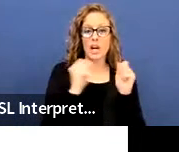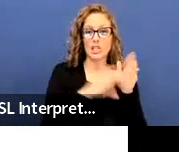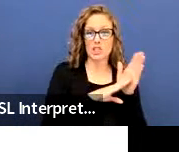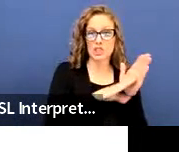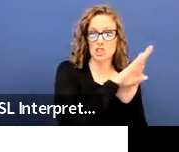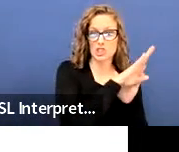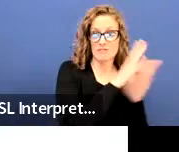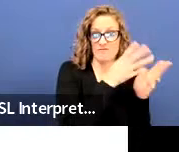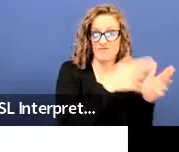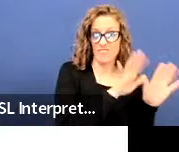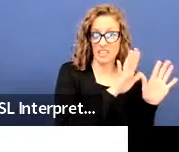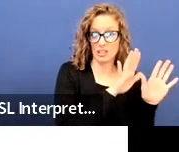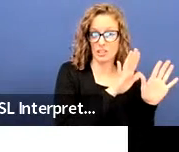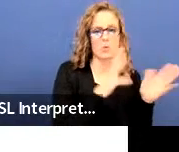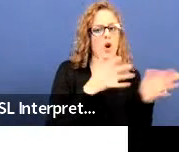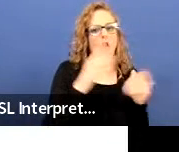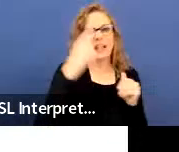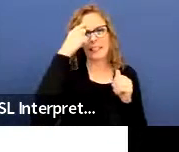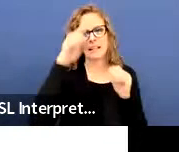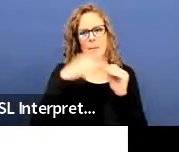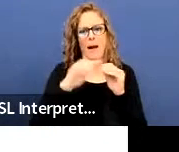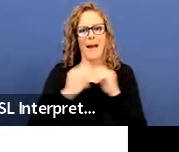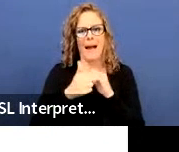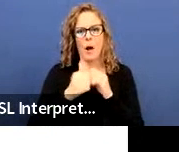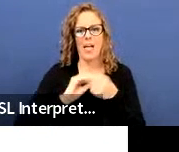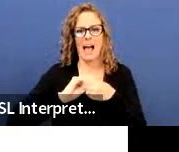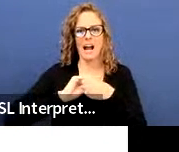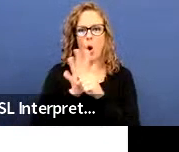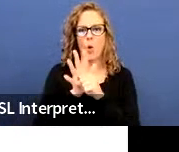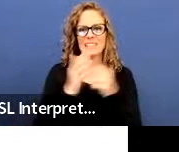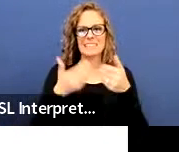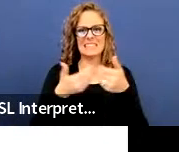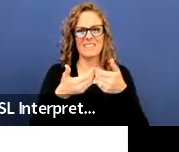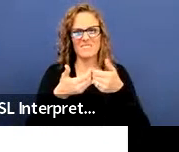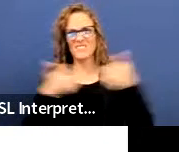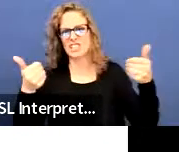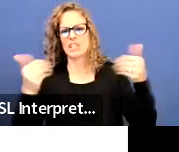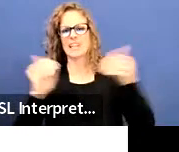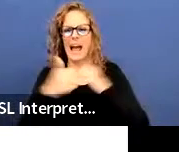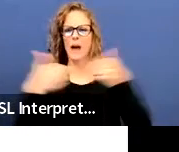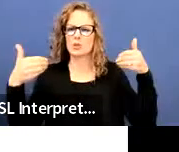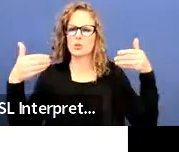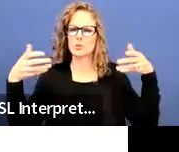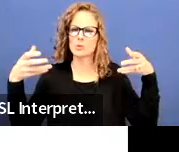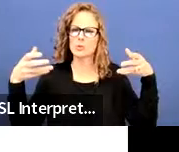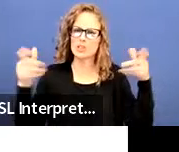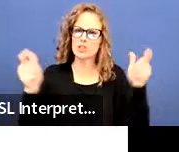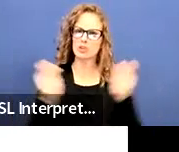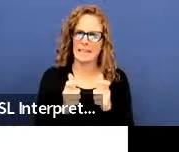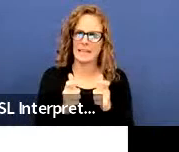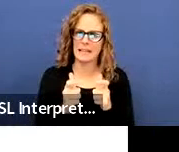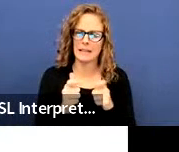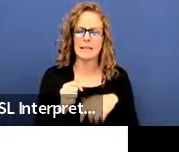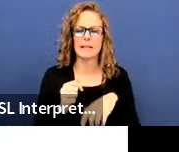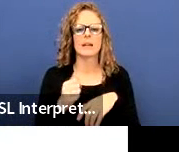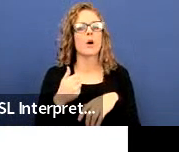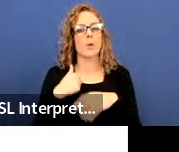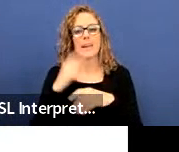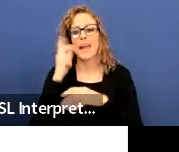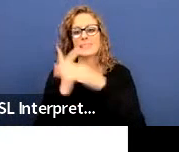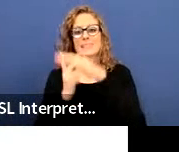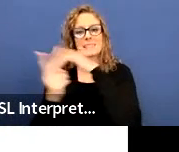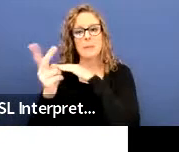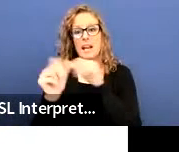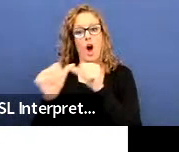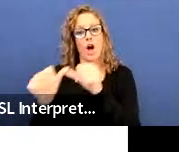we can start slowly shrinking the large COVID division that we have. We do anticipate an ongoing COVID response team